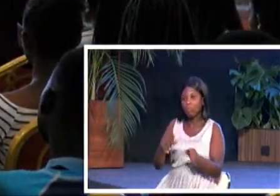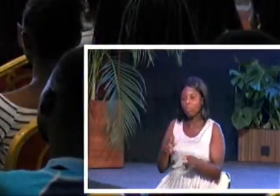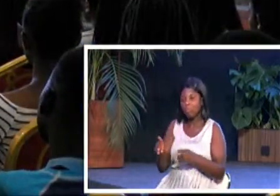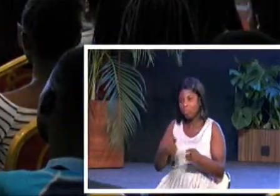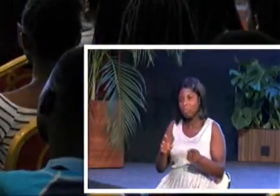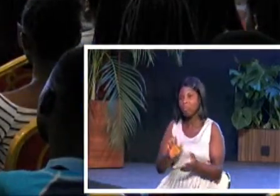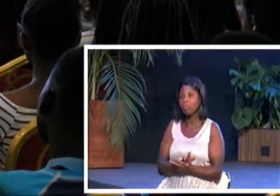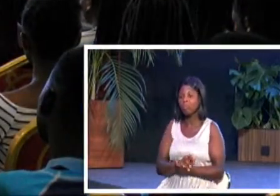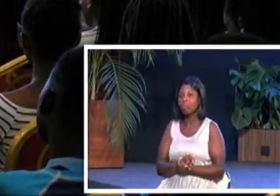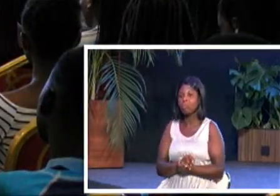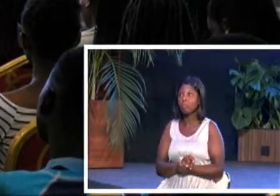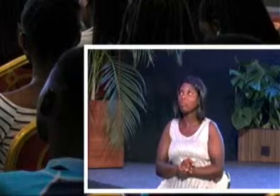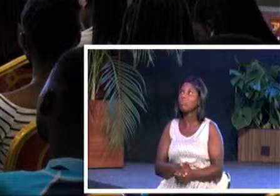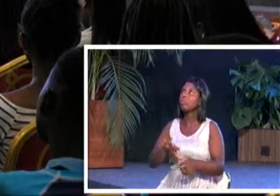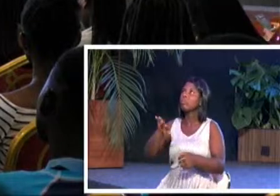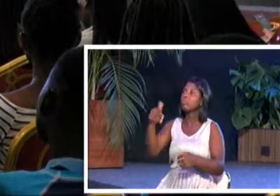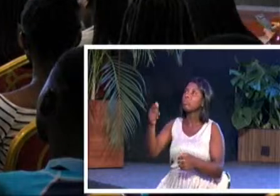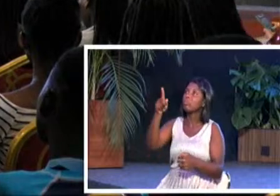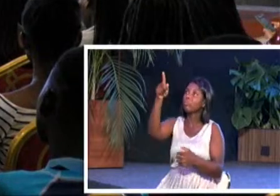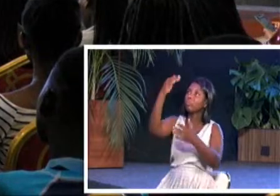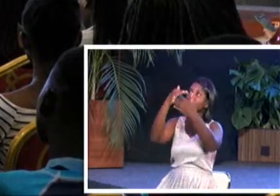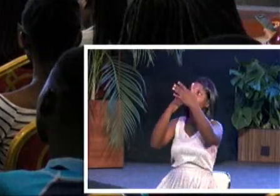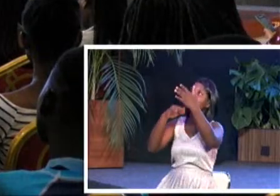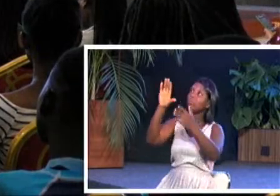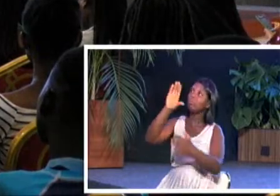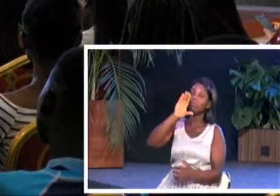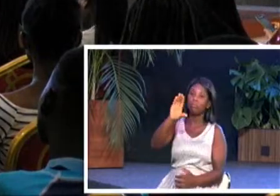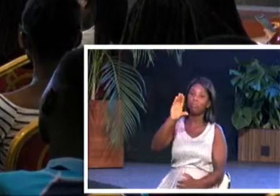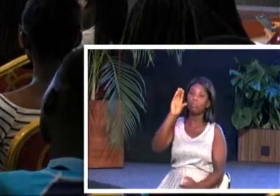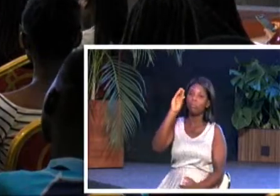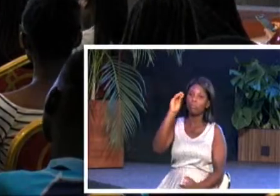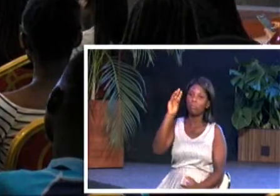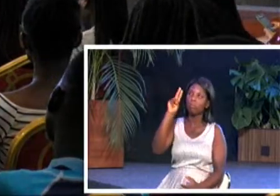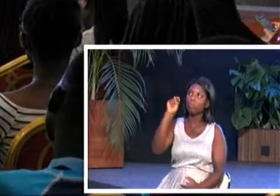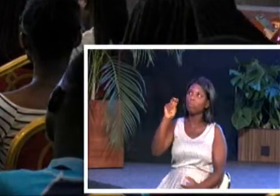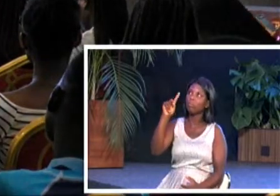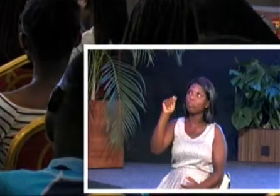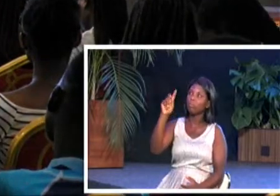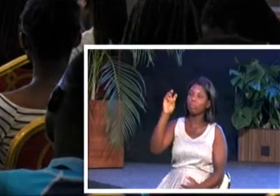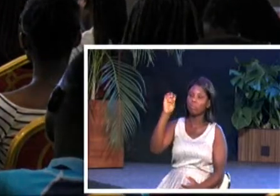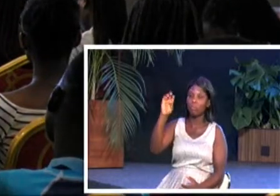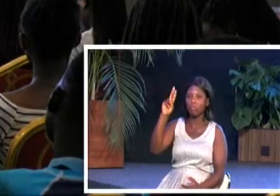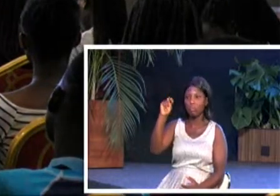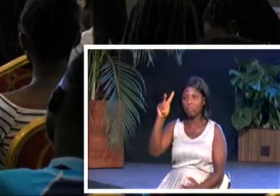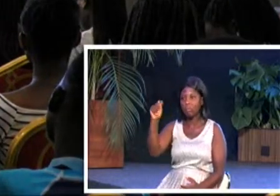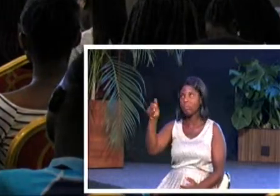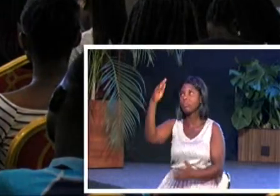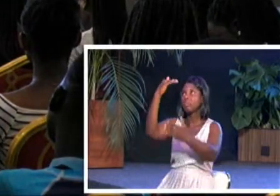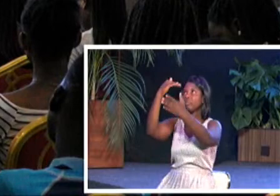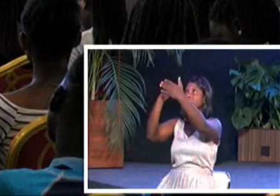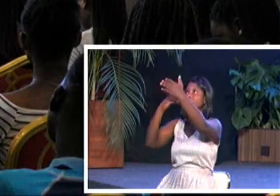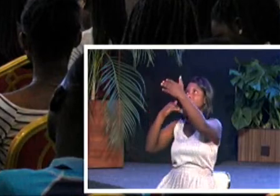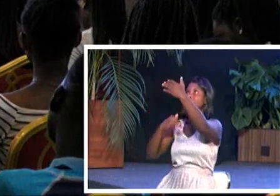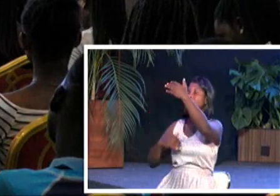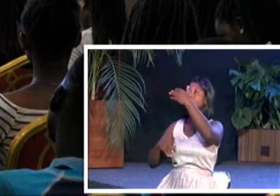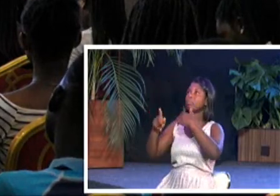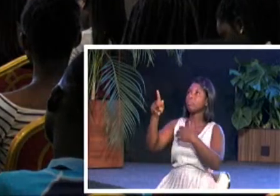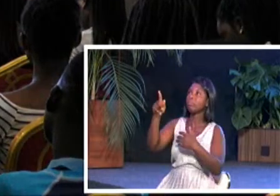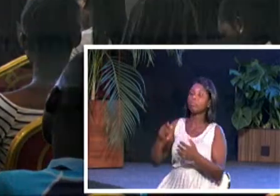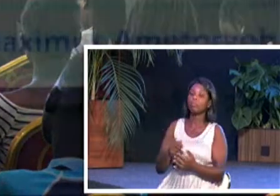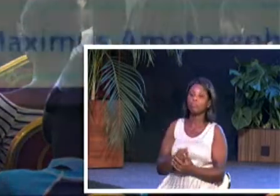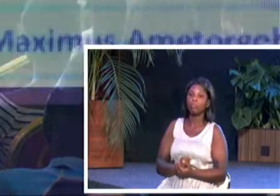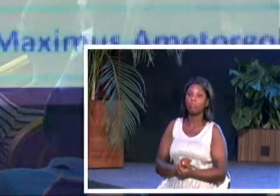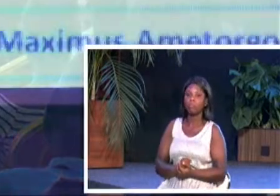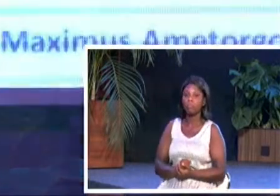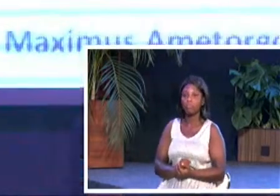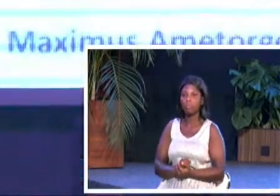So you have content as one of the pillars. You have people who design what they call digital art designers. You have